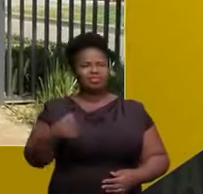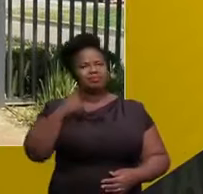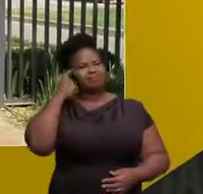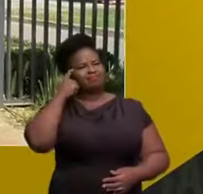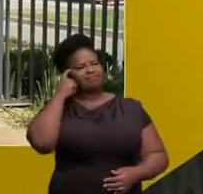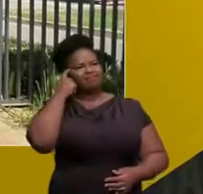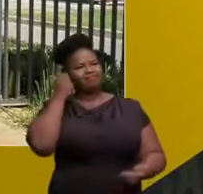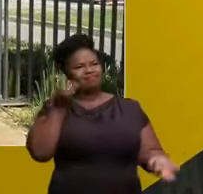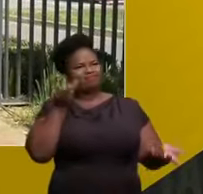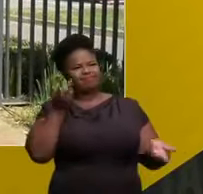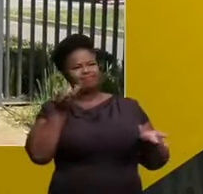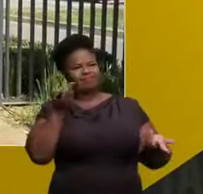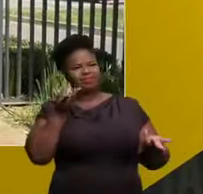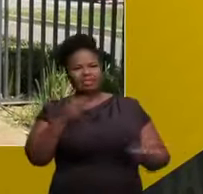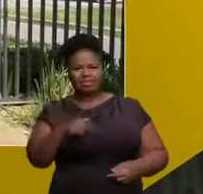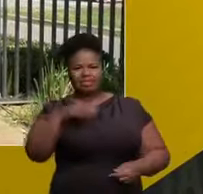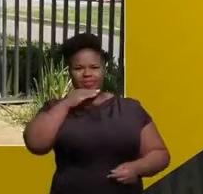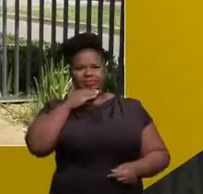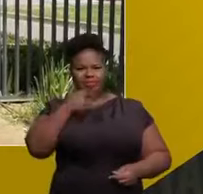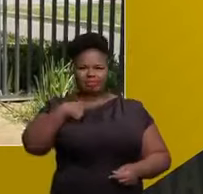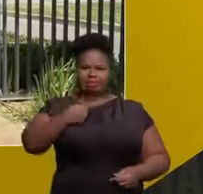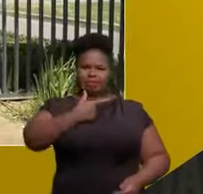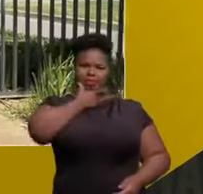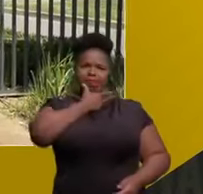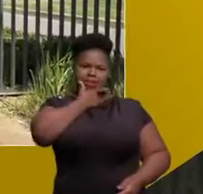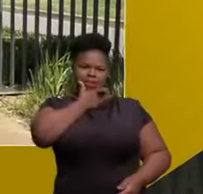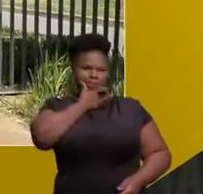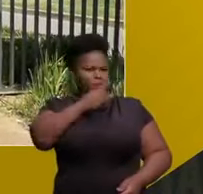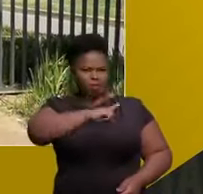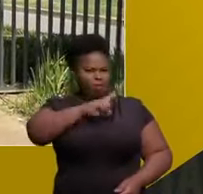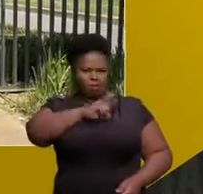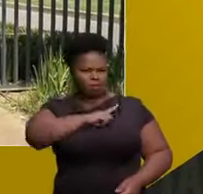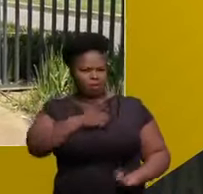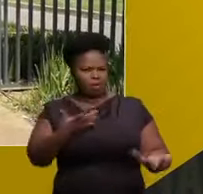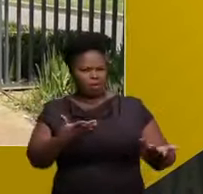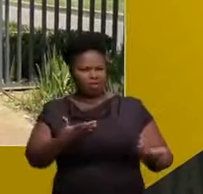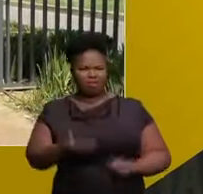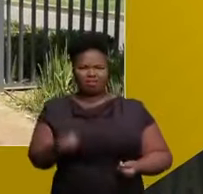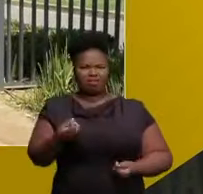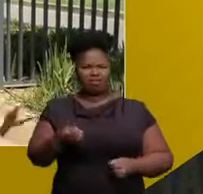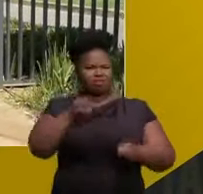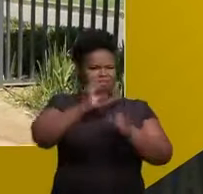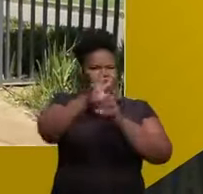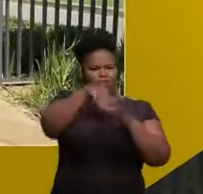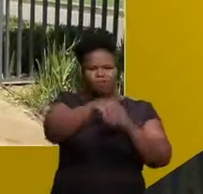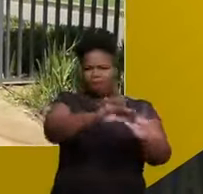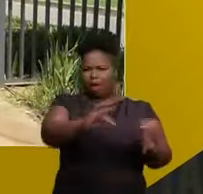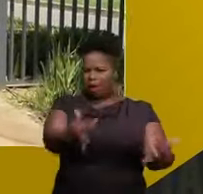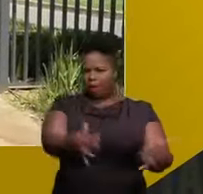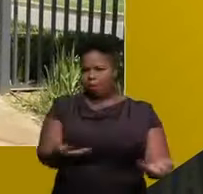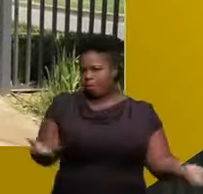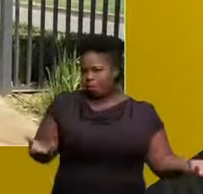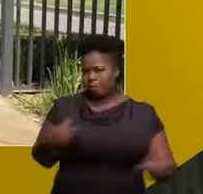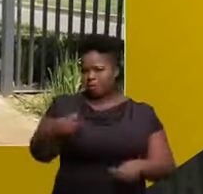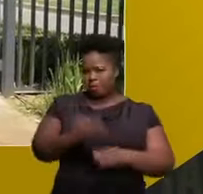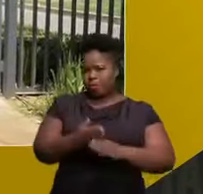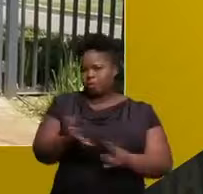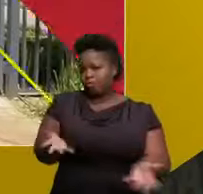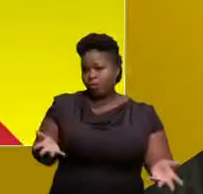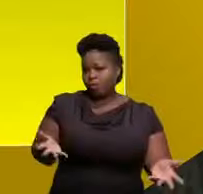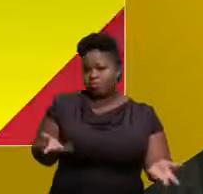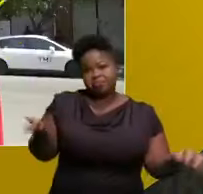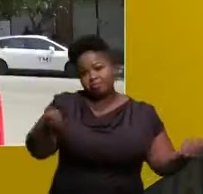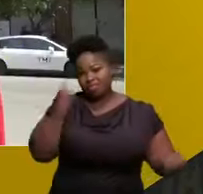myself for it. And my sexuality, how come can my sexuality can be involved where I'm working?